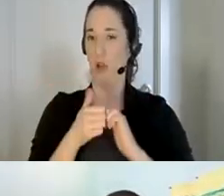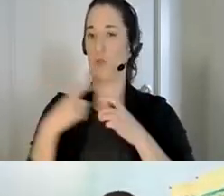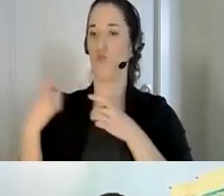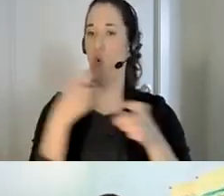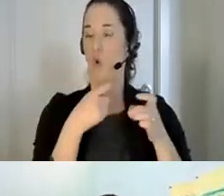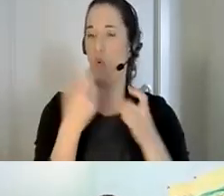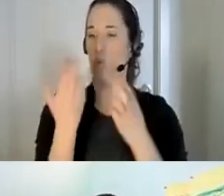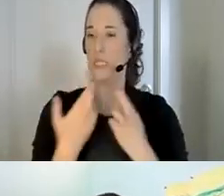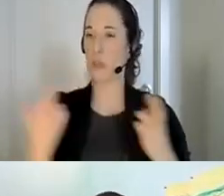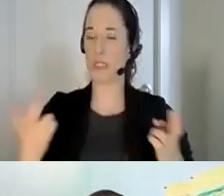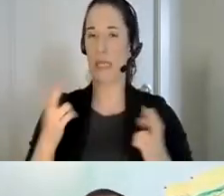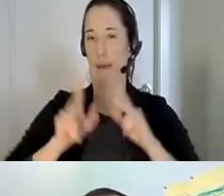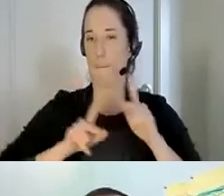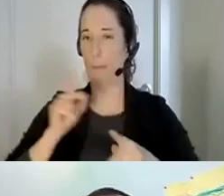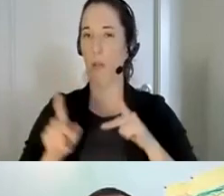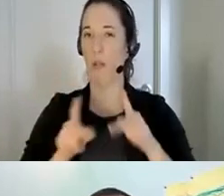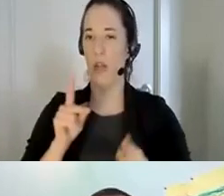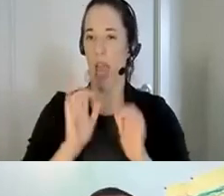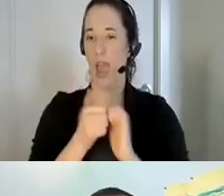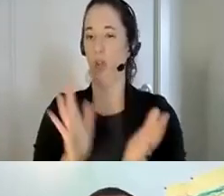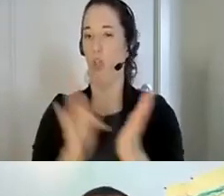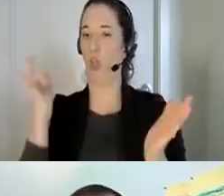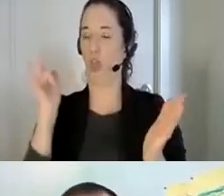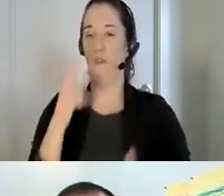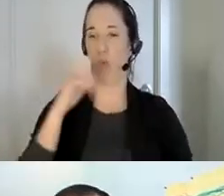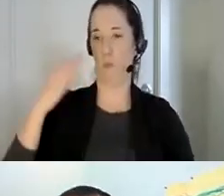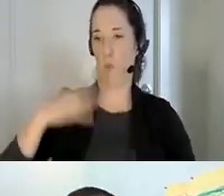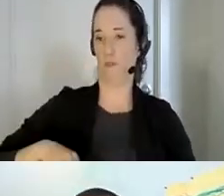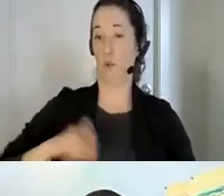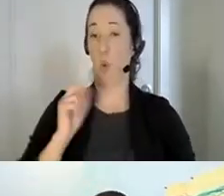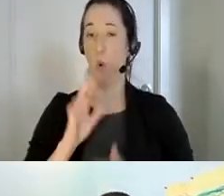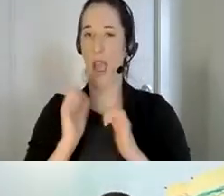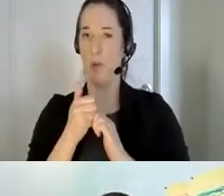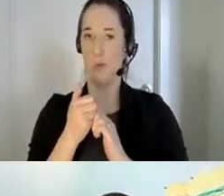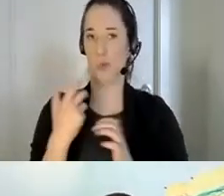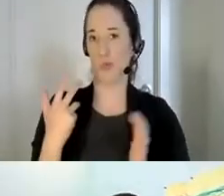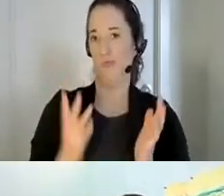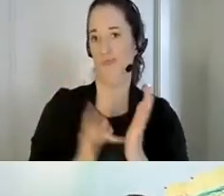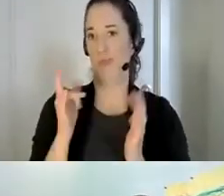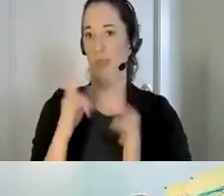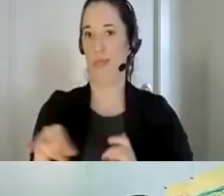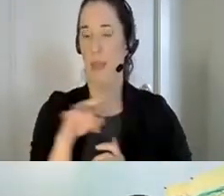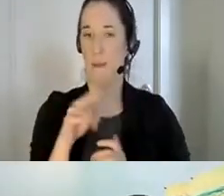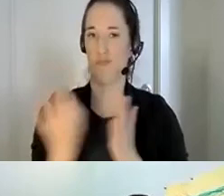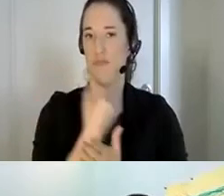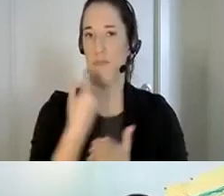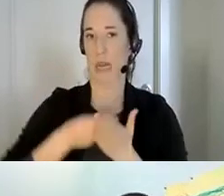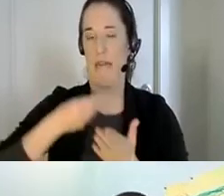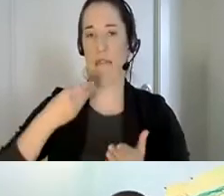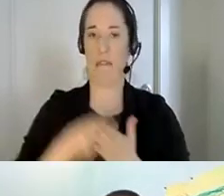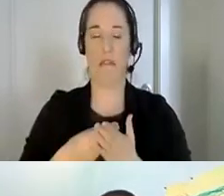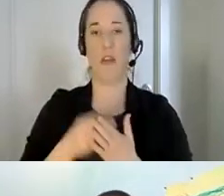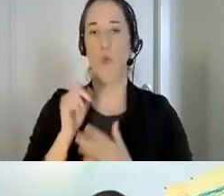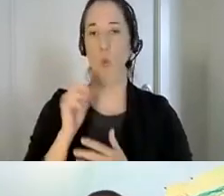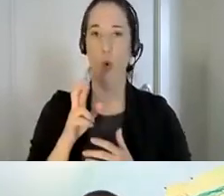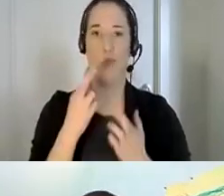and people and how to exploit them for profit or how to capitalize on them. A healing education is education that does